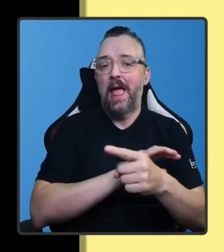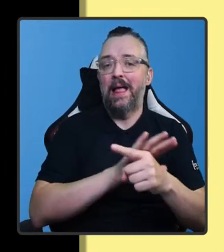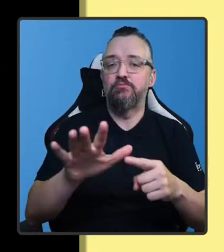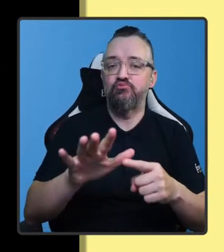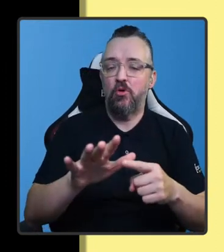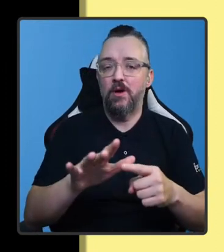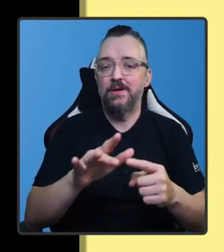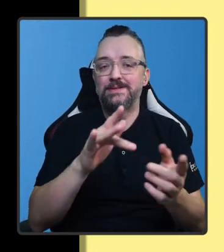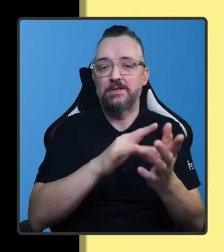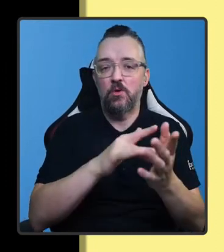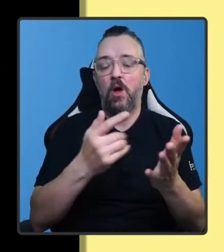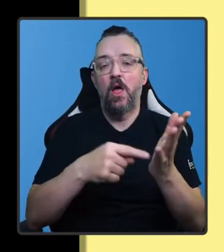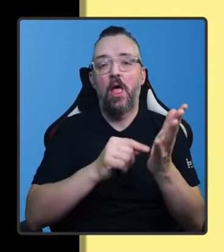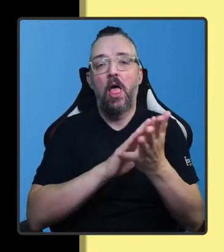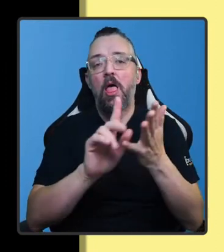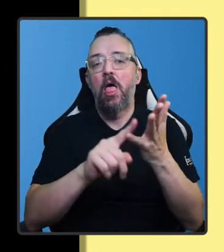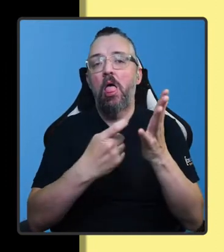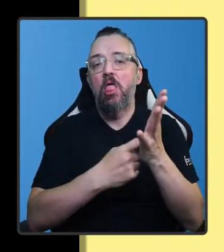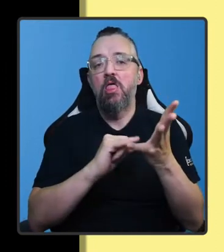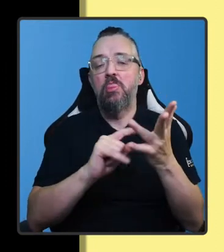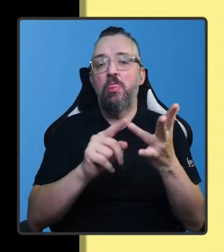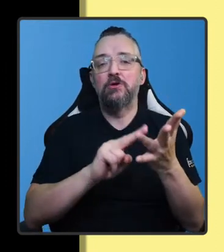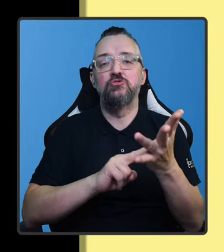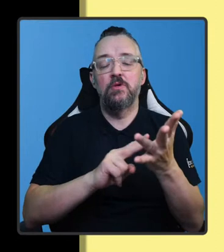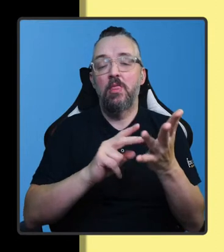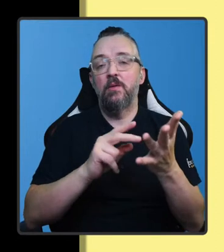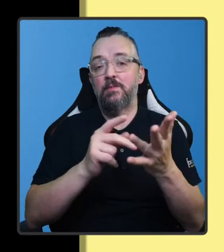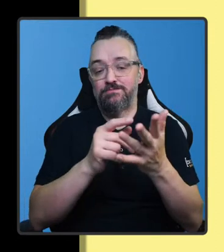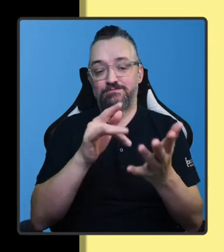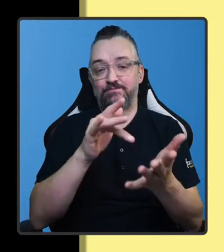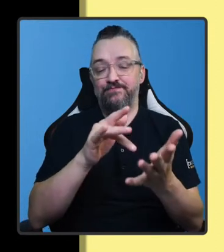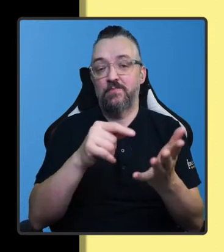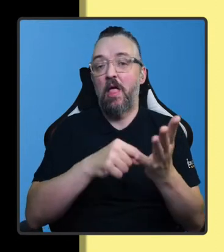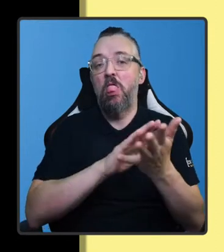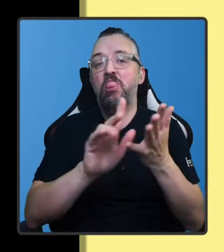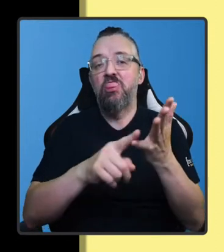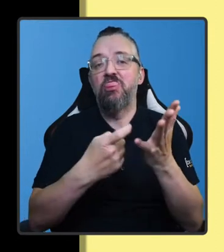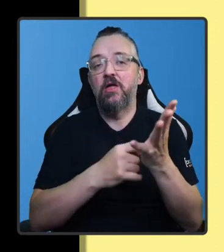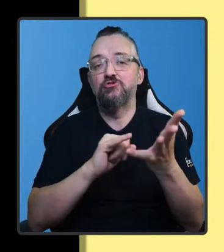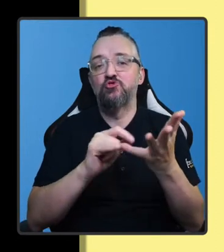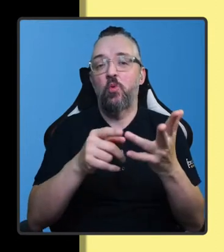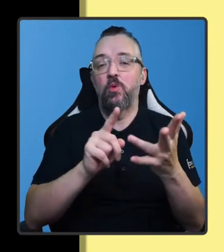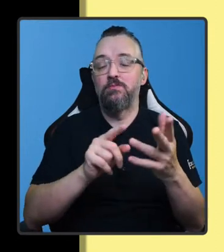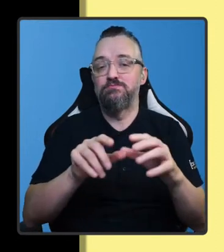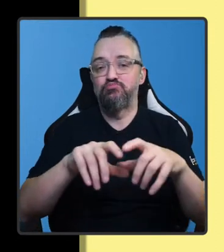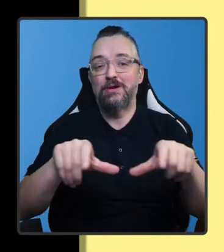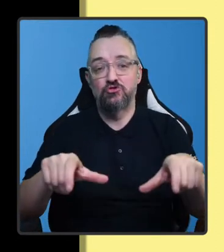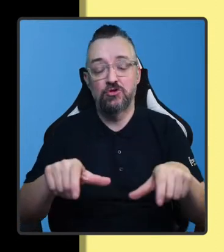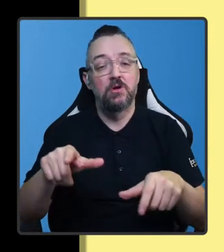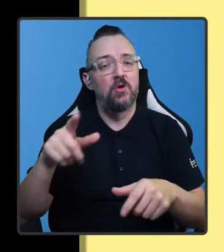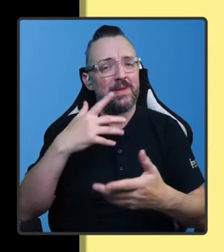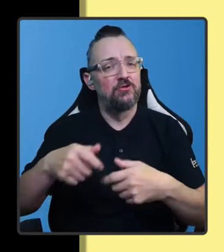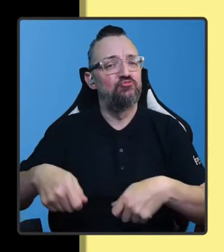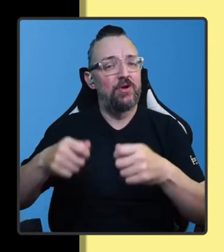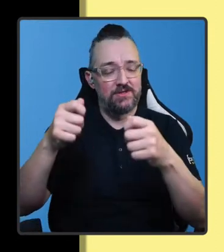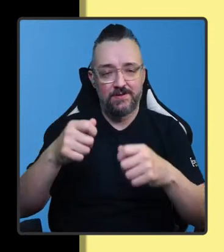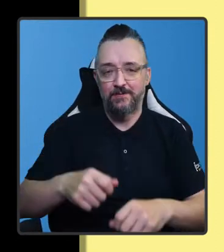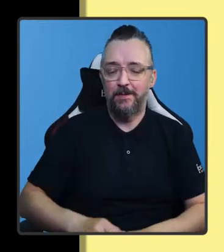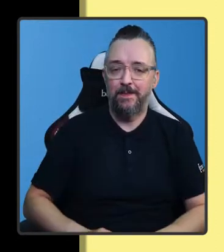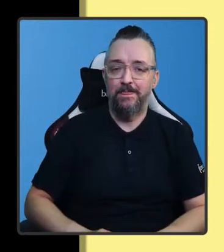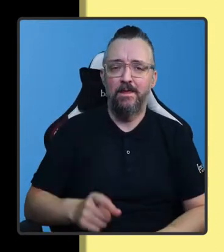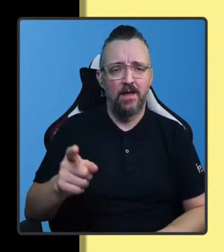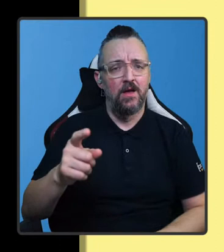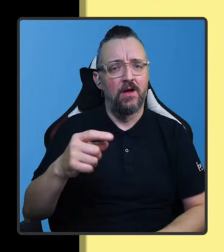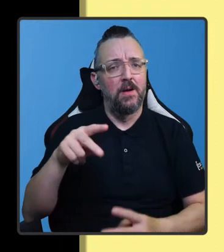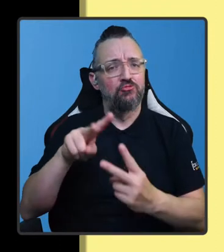District branches for bringing this resolution. I think we've heard a number of the key points on the subject from the previous speakers,